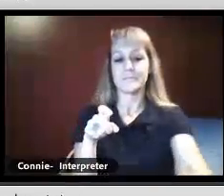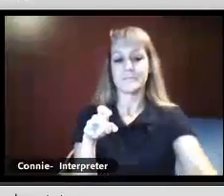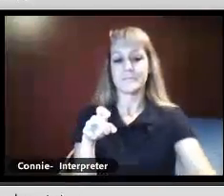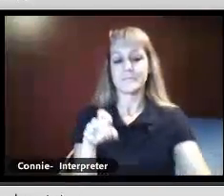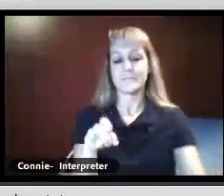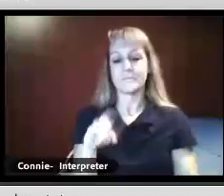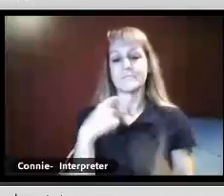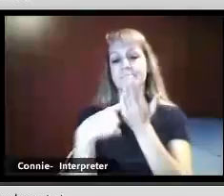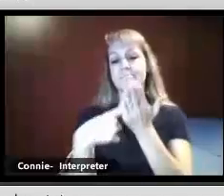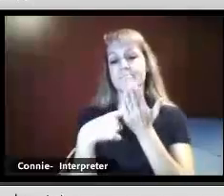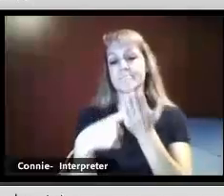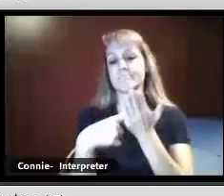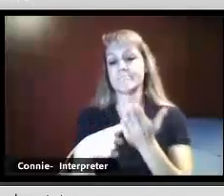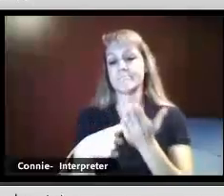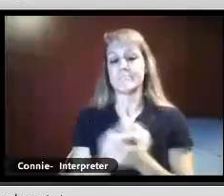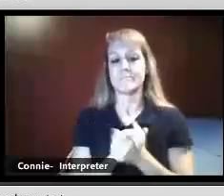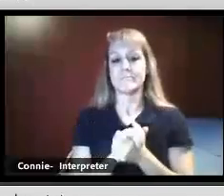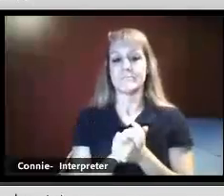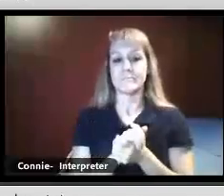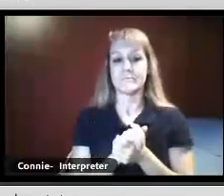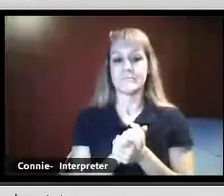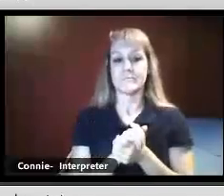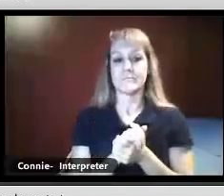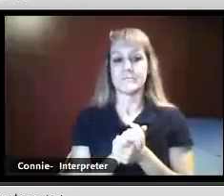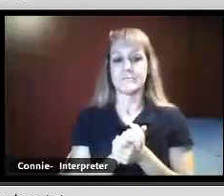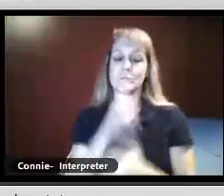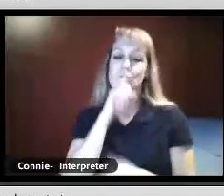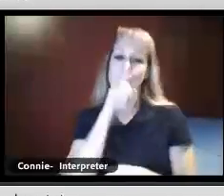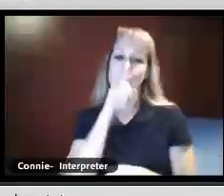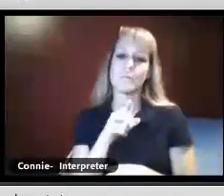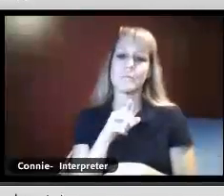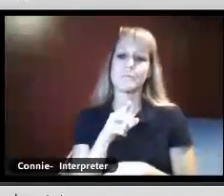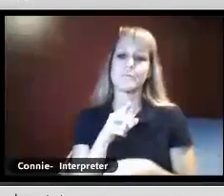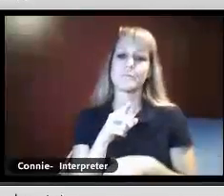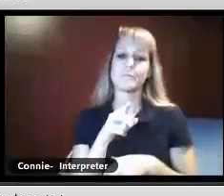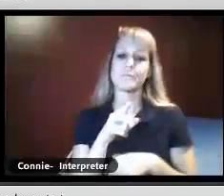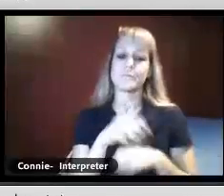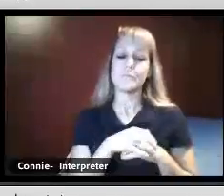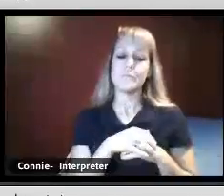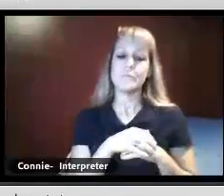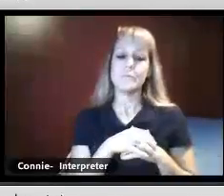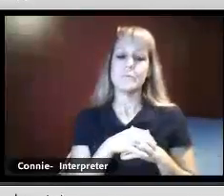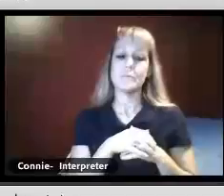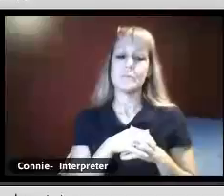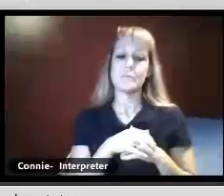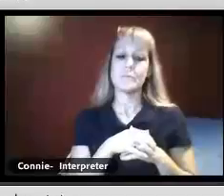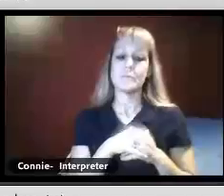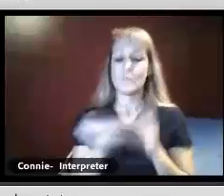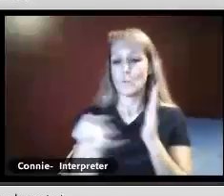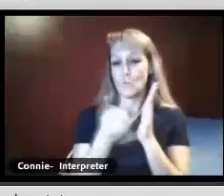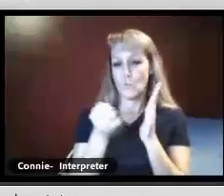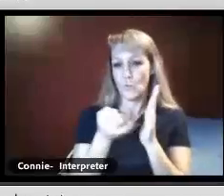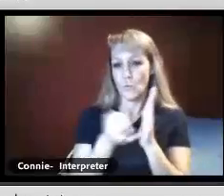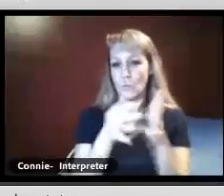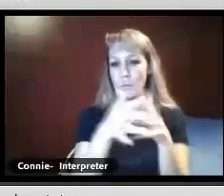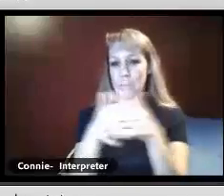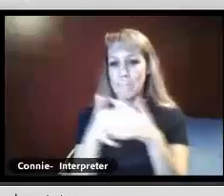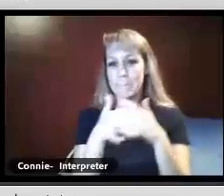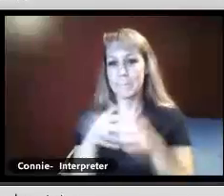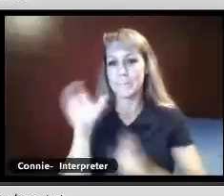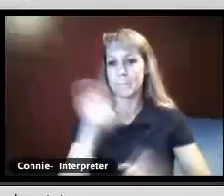discussed briefly. One of the ironies is that the journal of the American Chemical